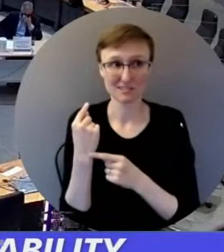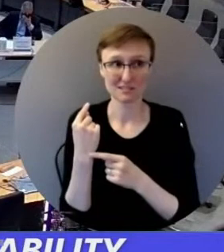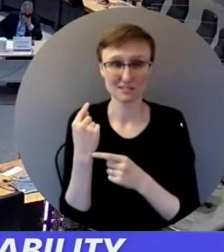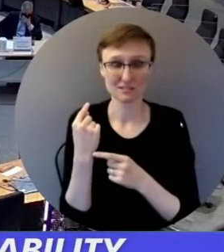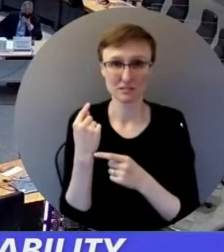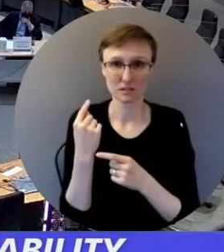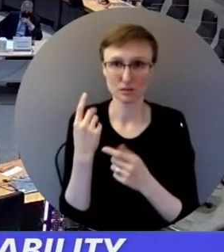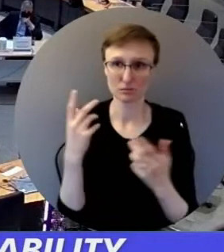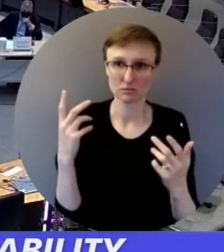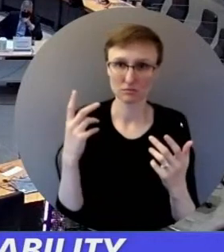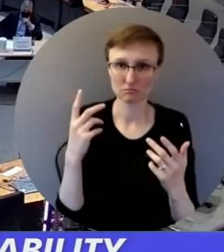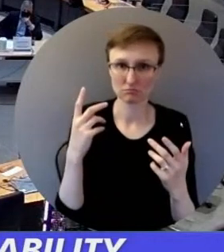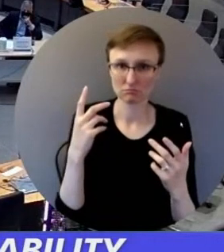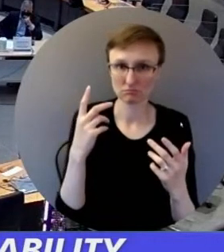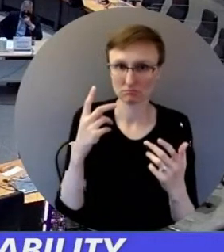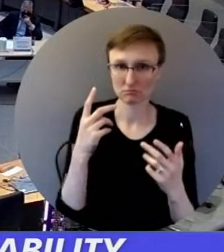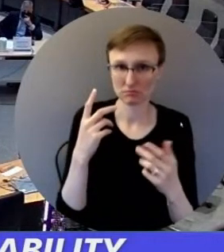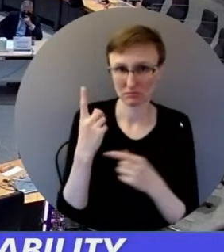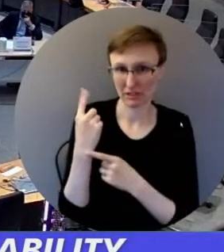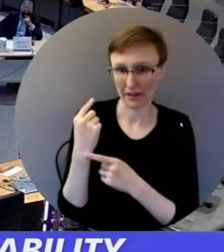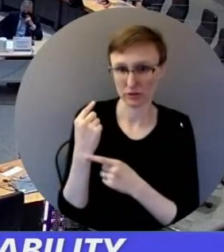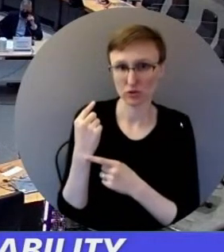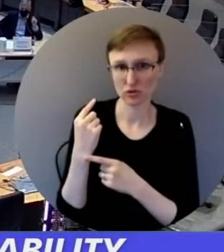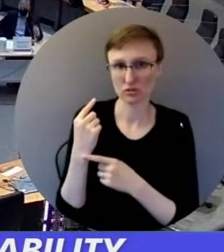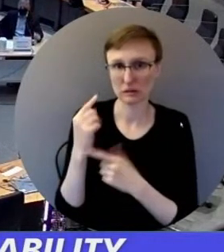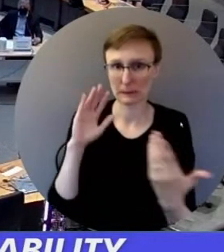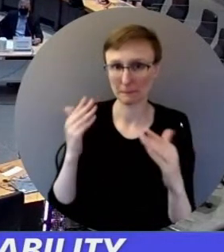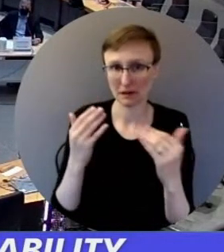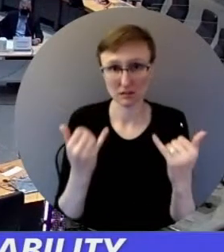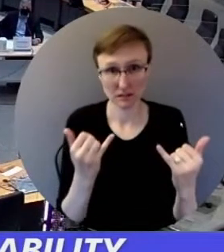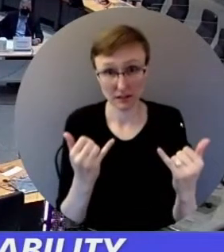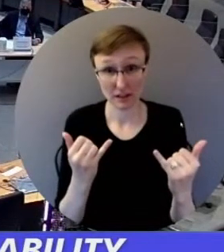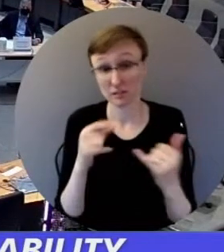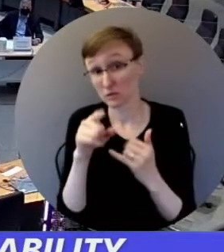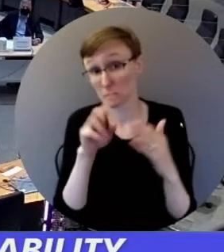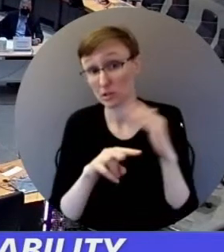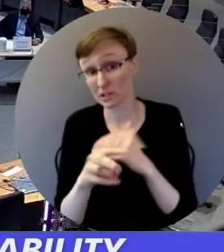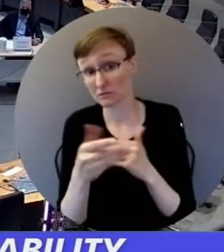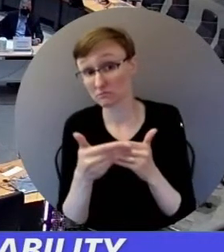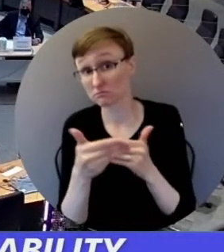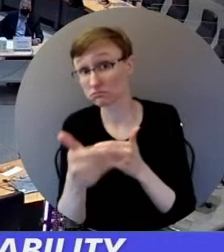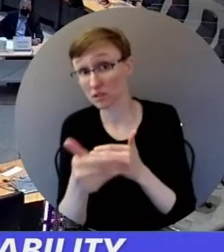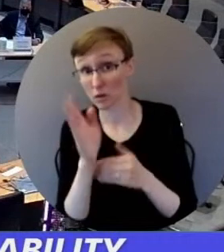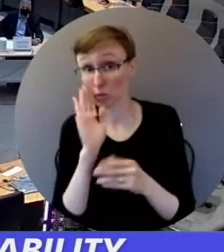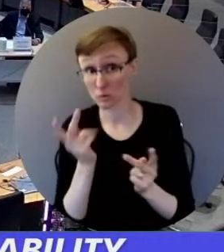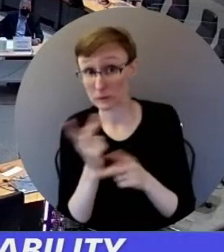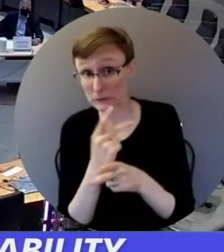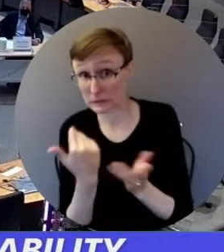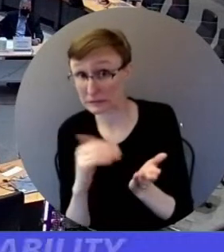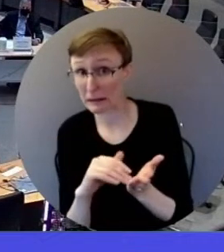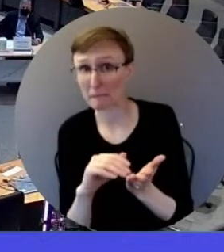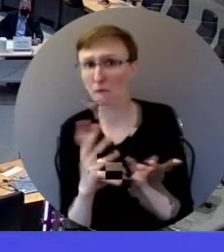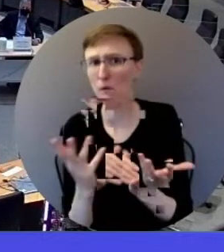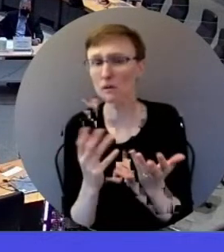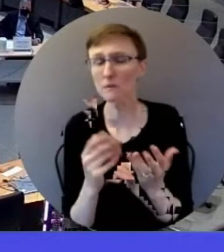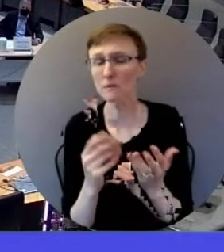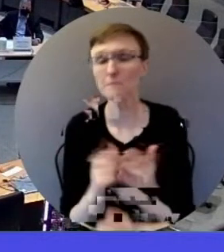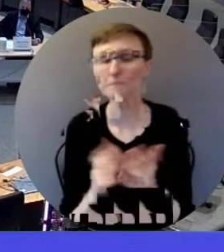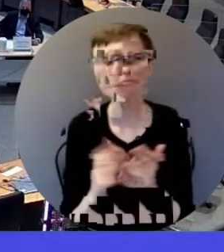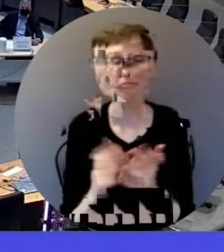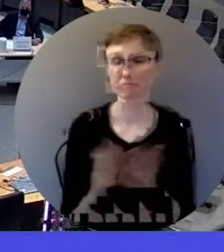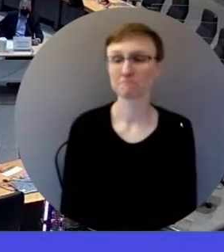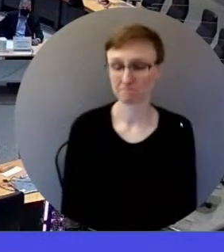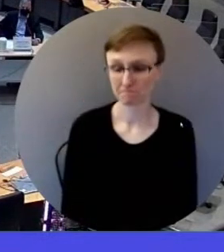see the pandemic going? Sure, we are winning. The vaccine